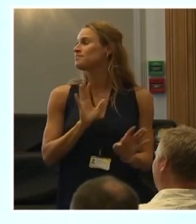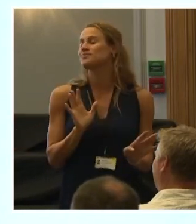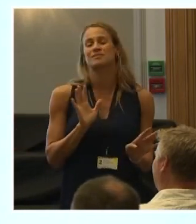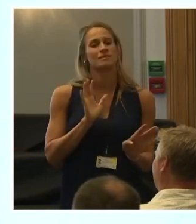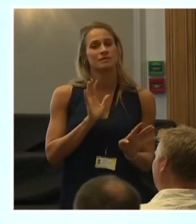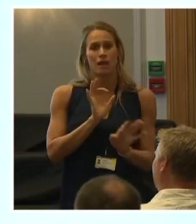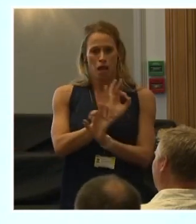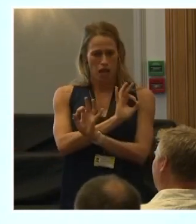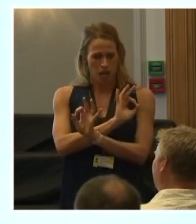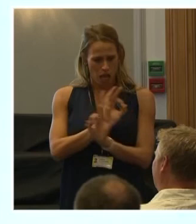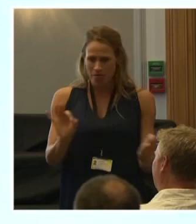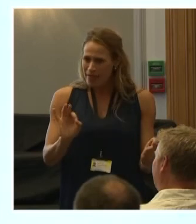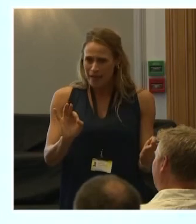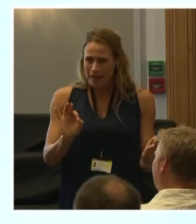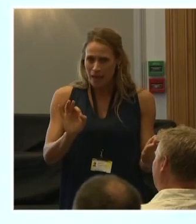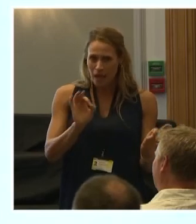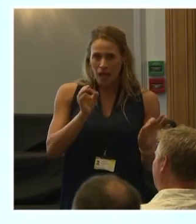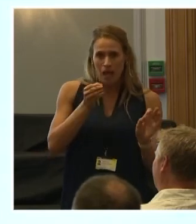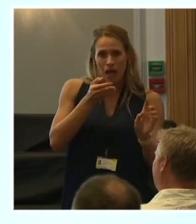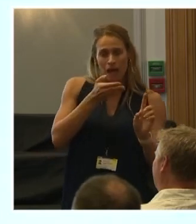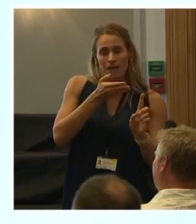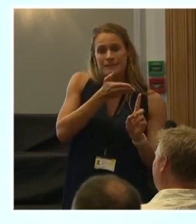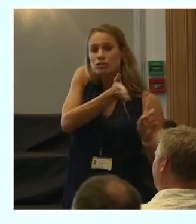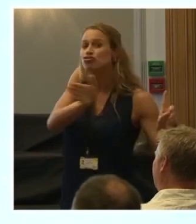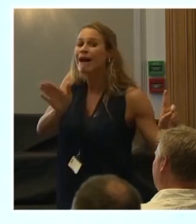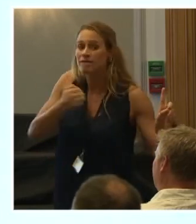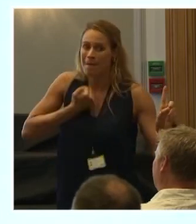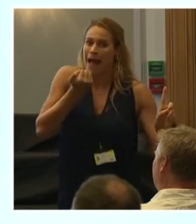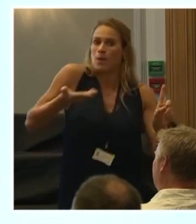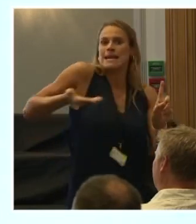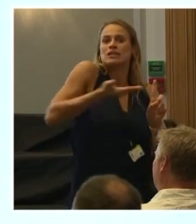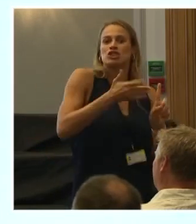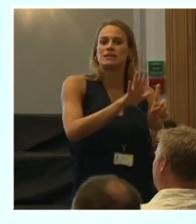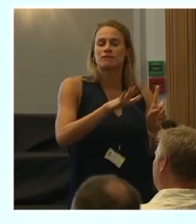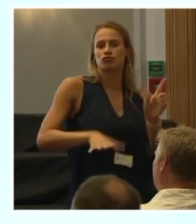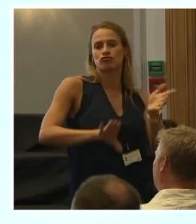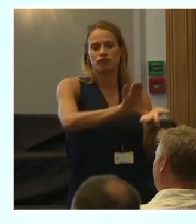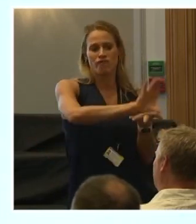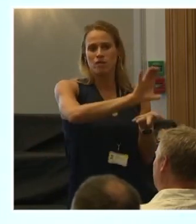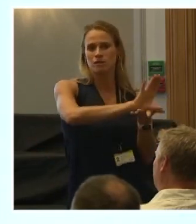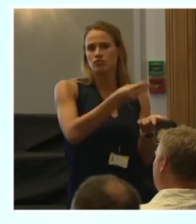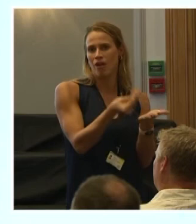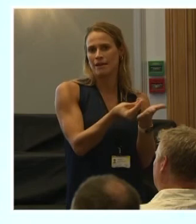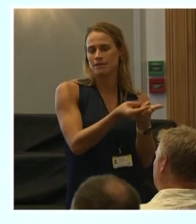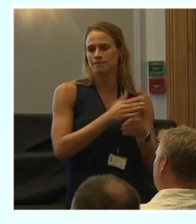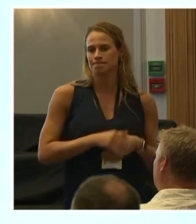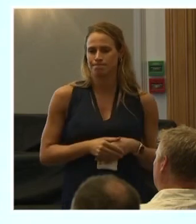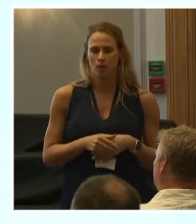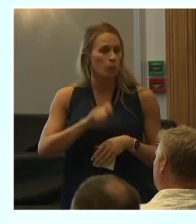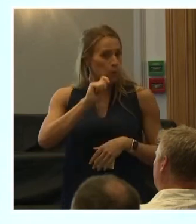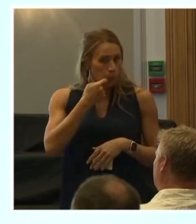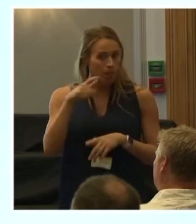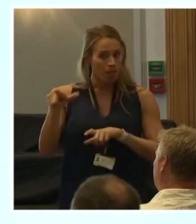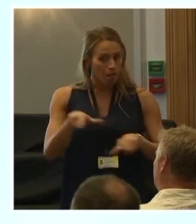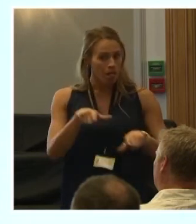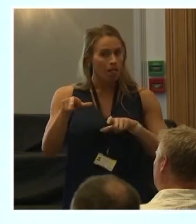to raise the funds necessary to support such initiatives. At the same time, we will continue to listen closely to the